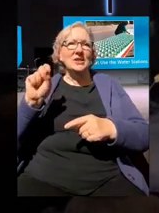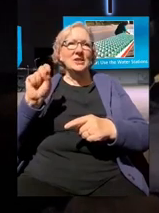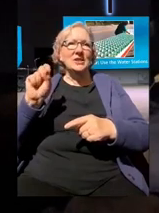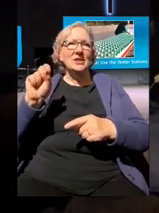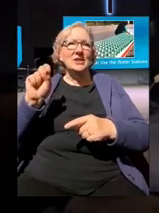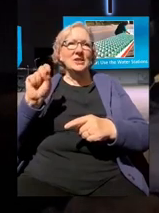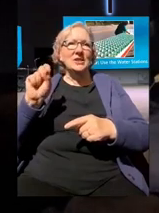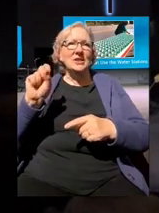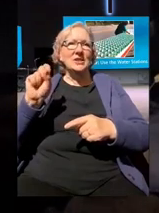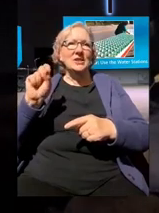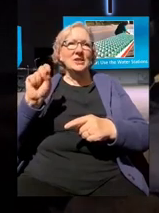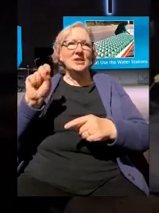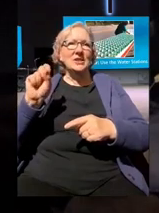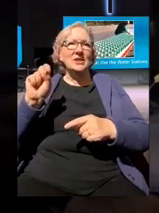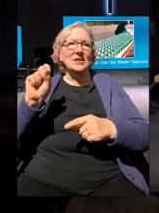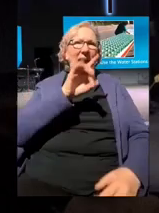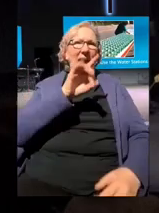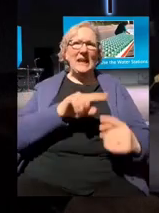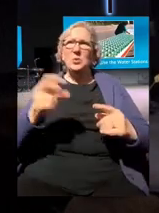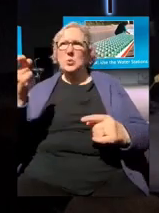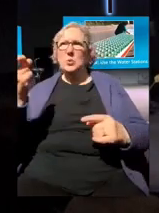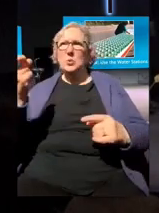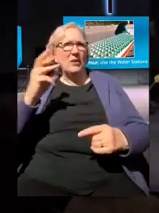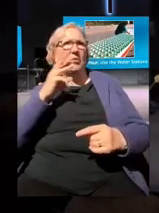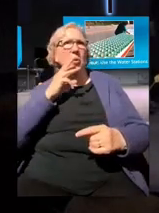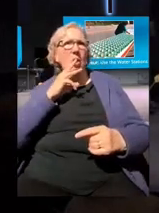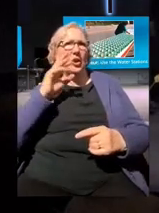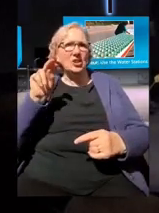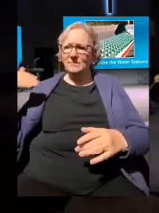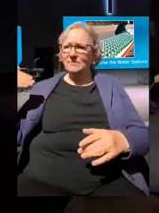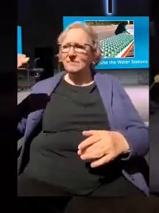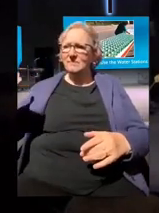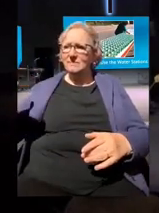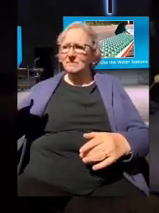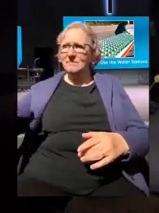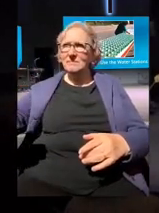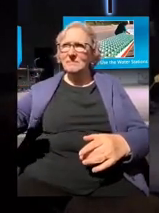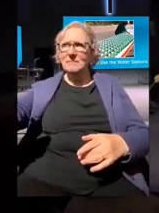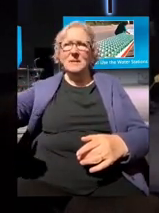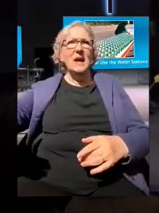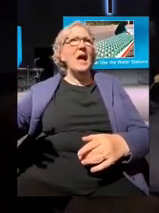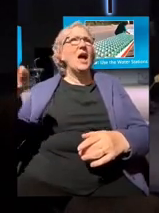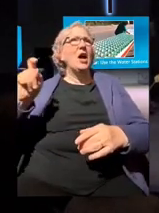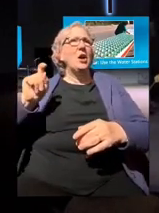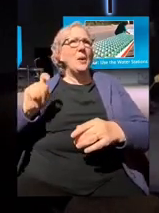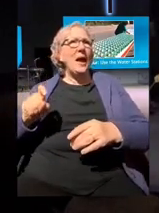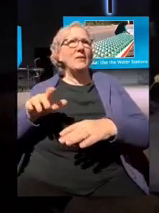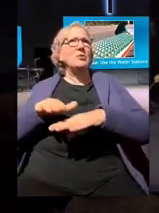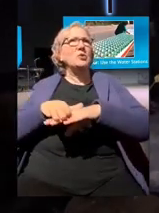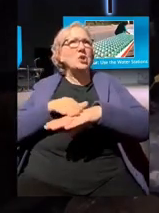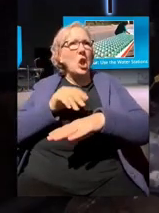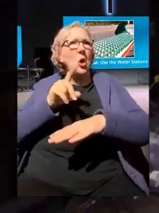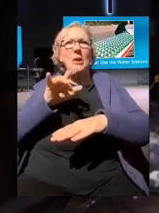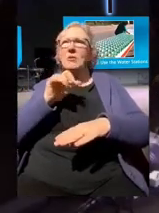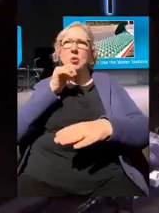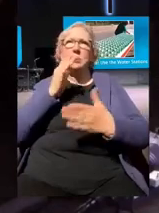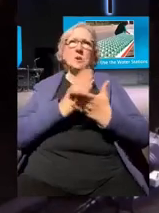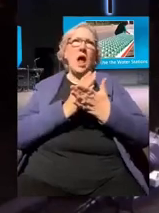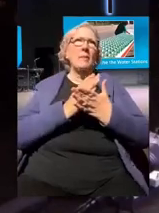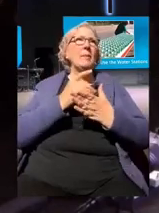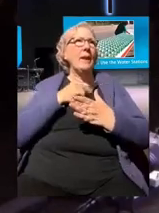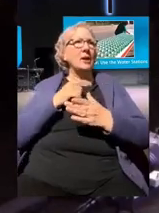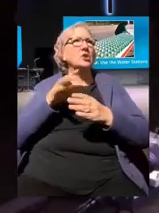figure that to go to a water station, right, you have to slow down. You usually don't stop, but you might have to. But you're going to lose about